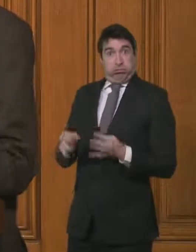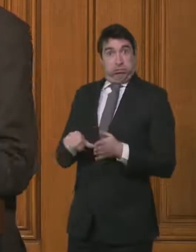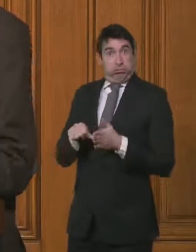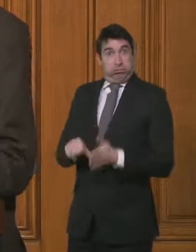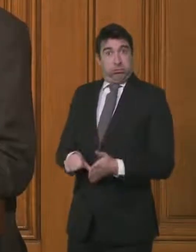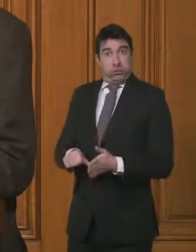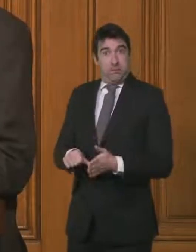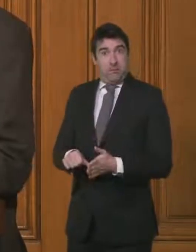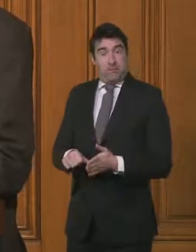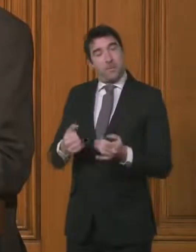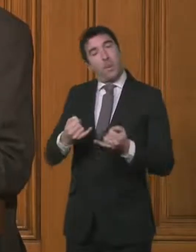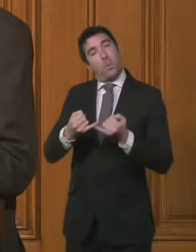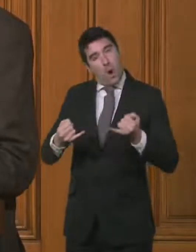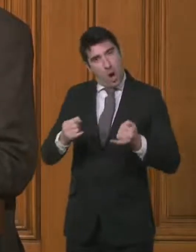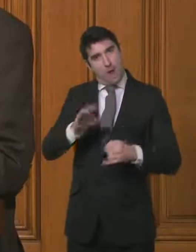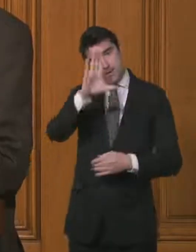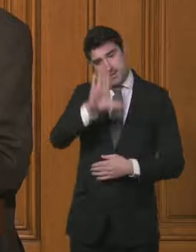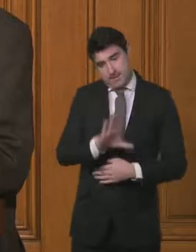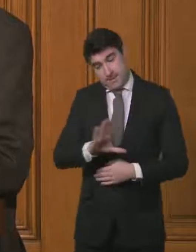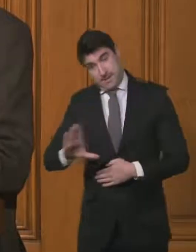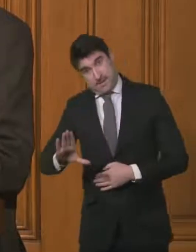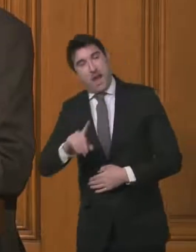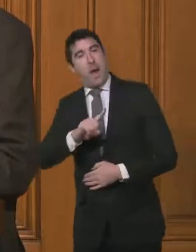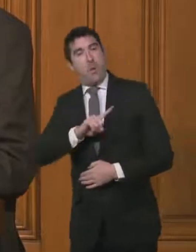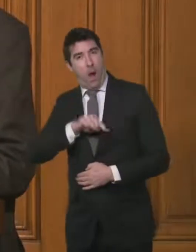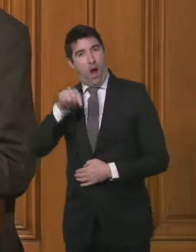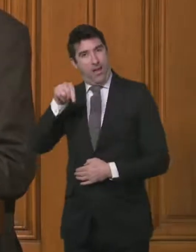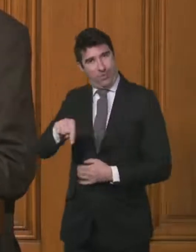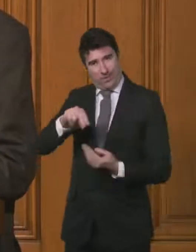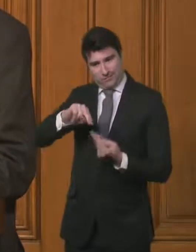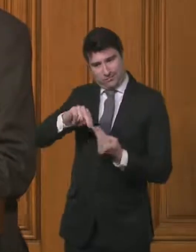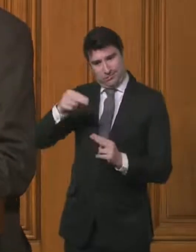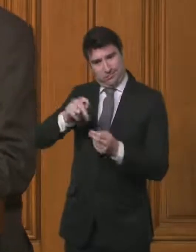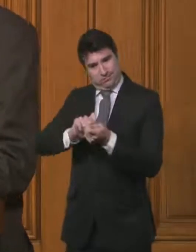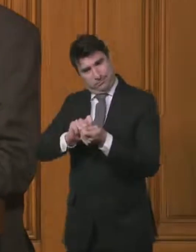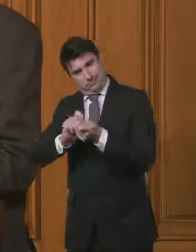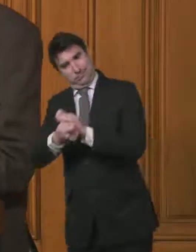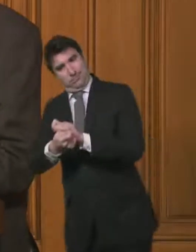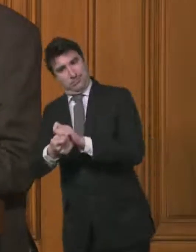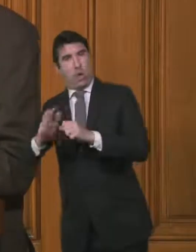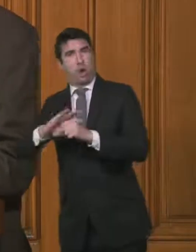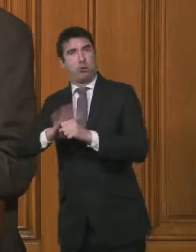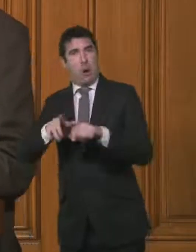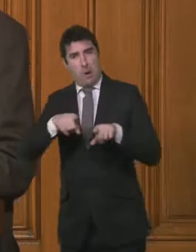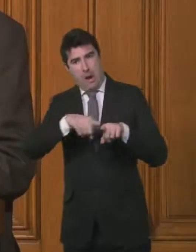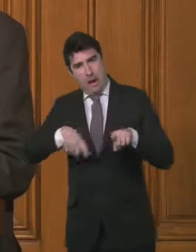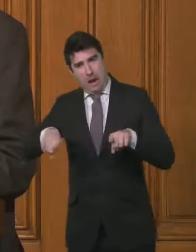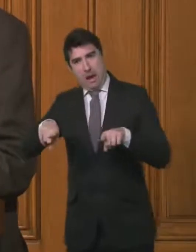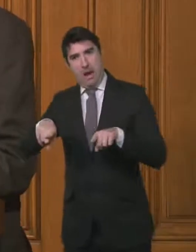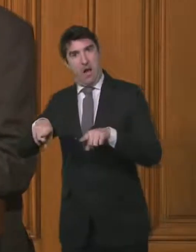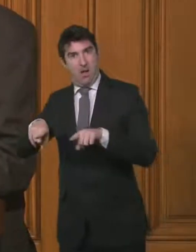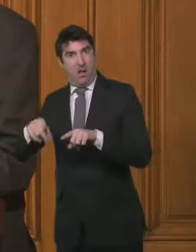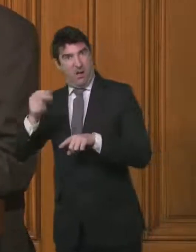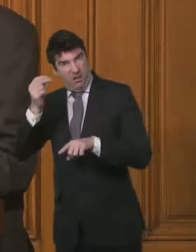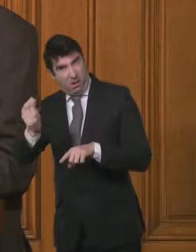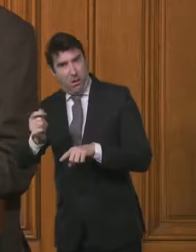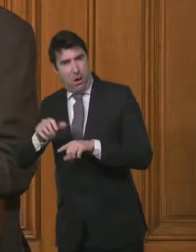arisen. And that's led to a rapid rise in infection rates and, again, as JVT has shown you,